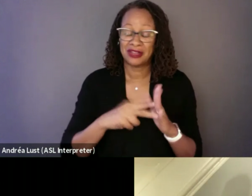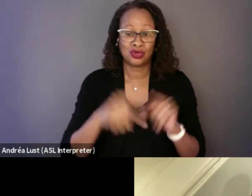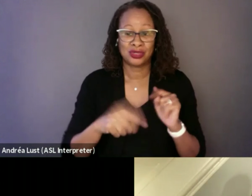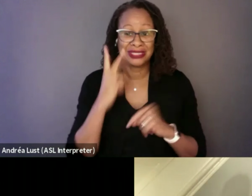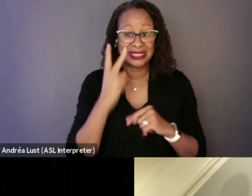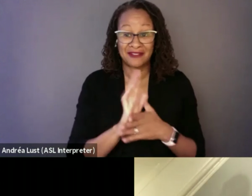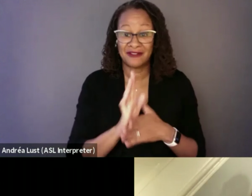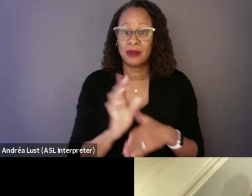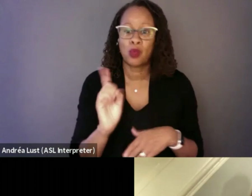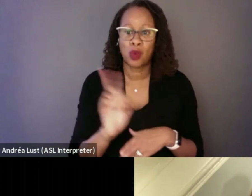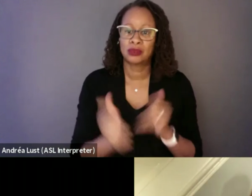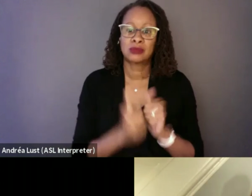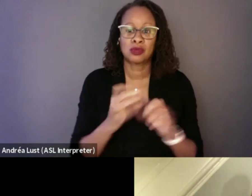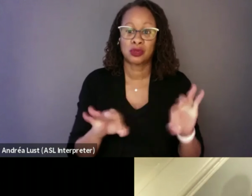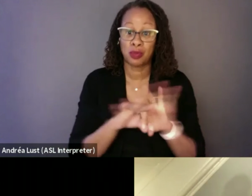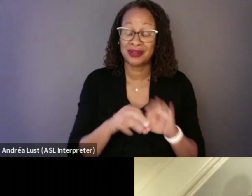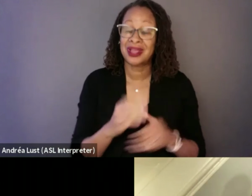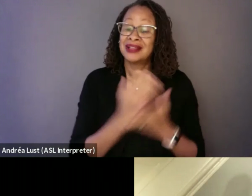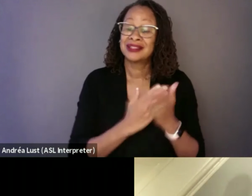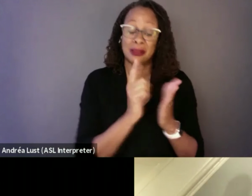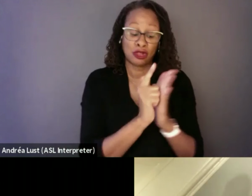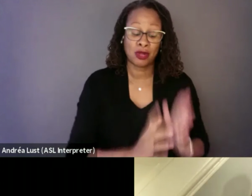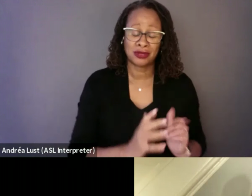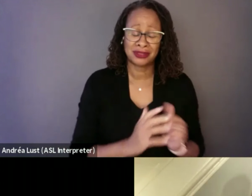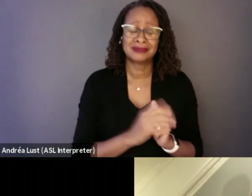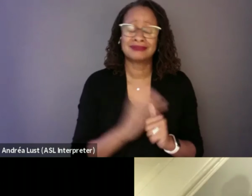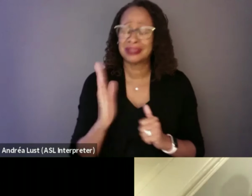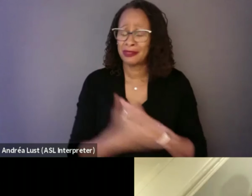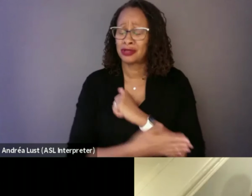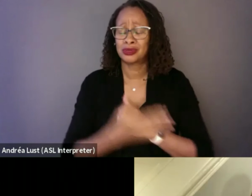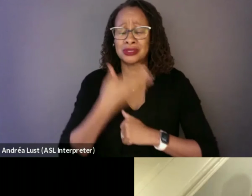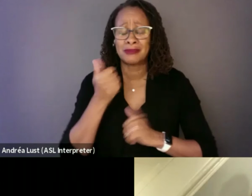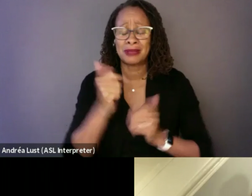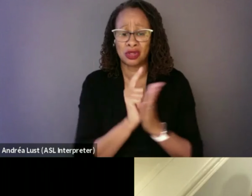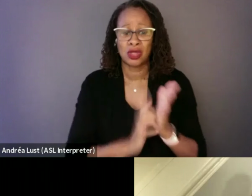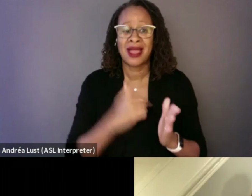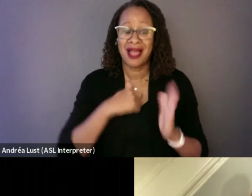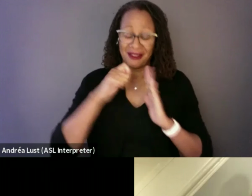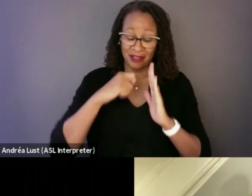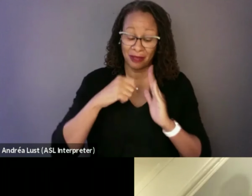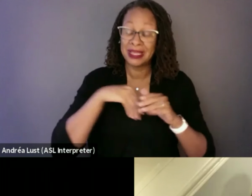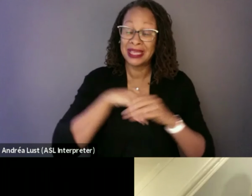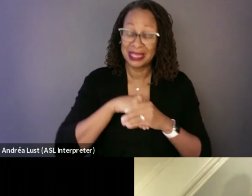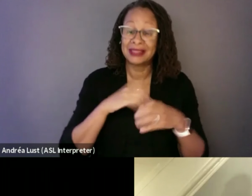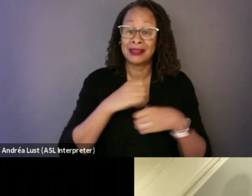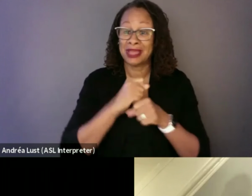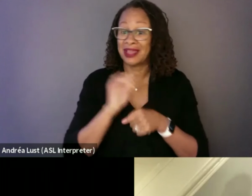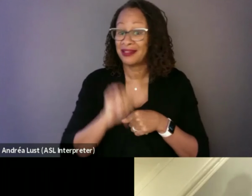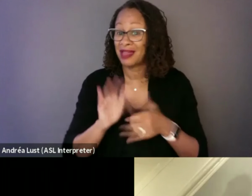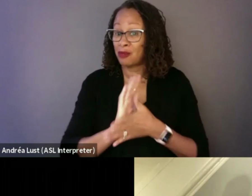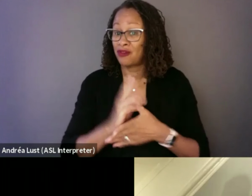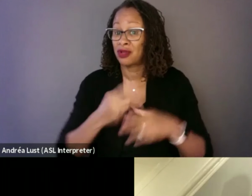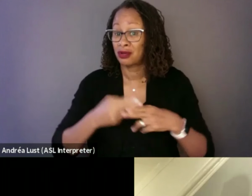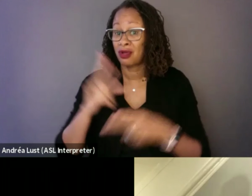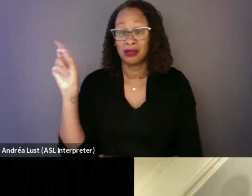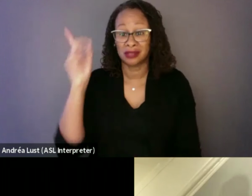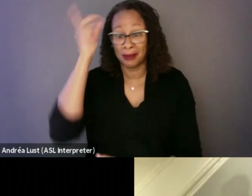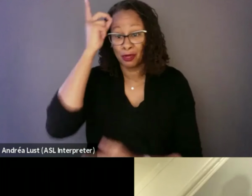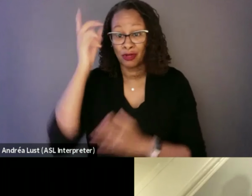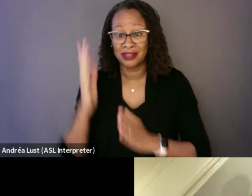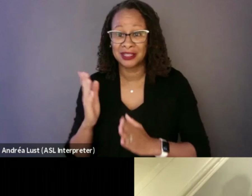so some of the lawyers, some of the country's finest lawyers, whom I had filmed in the making of Democrats as they wrote